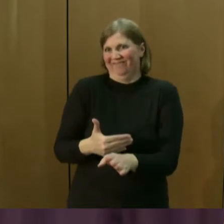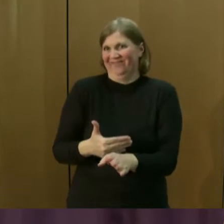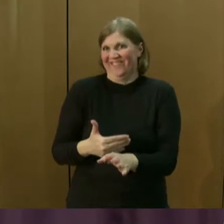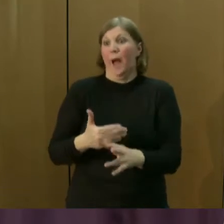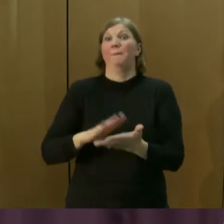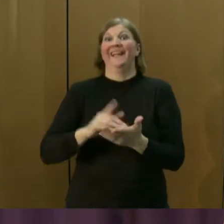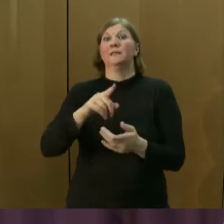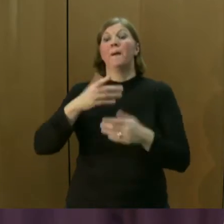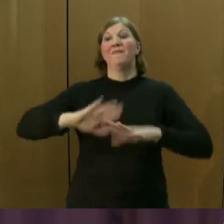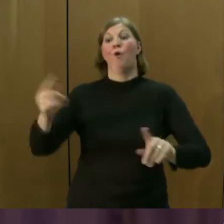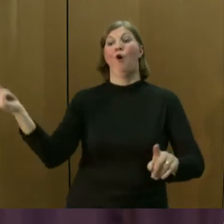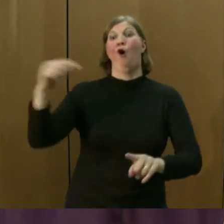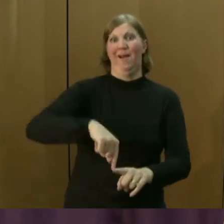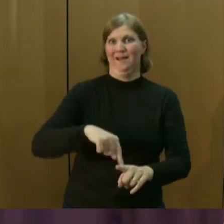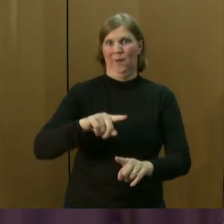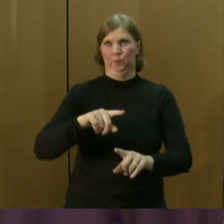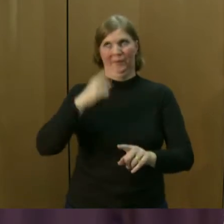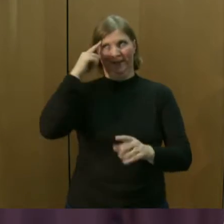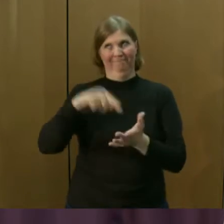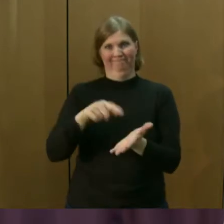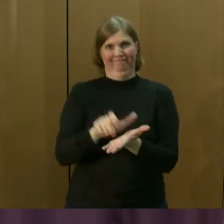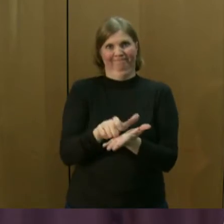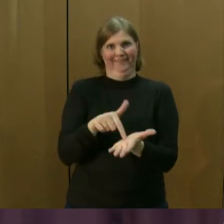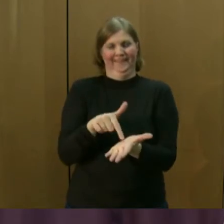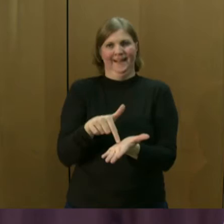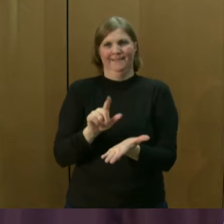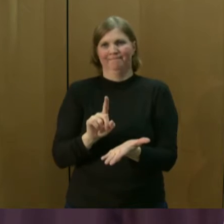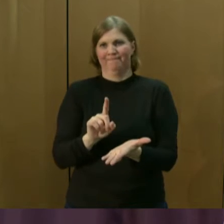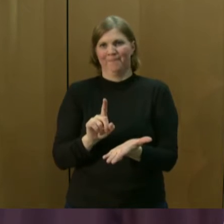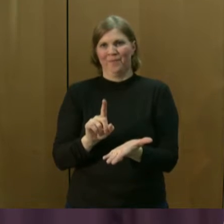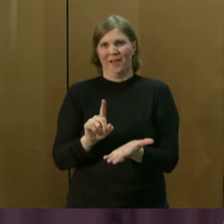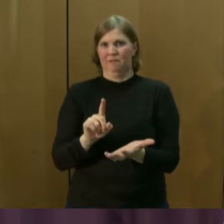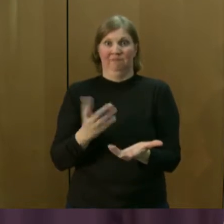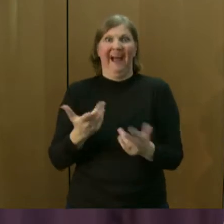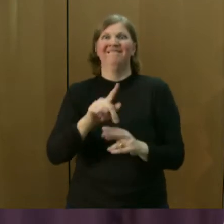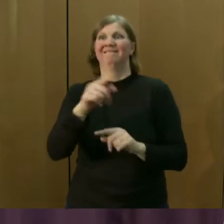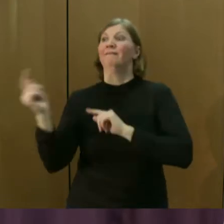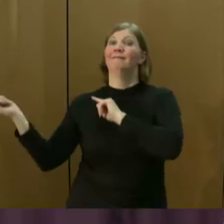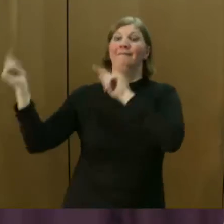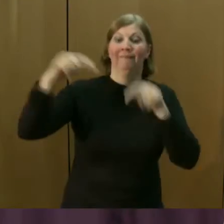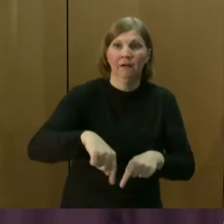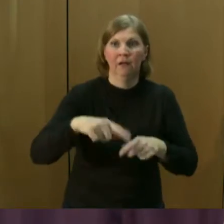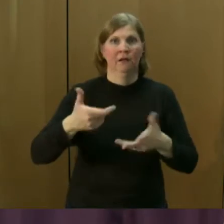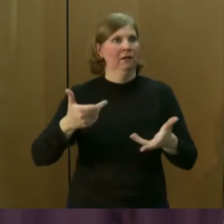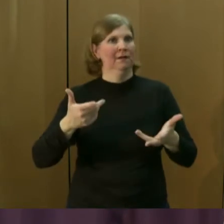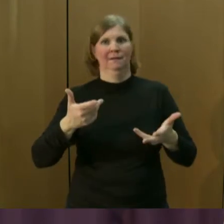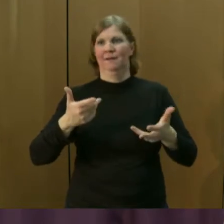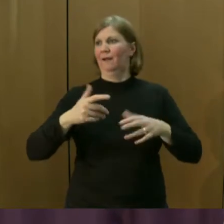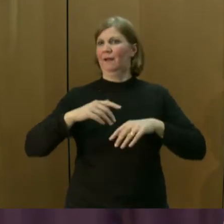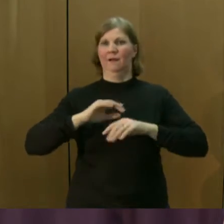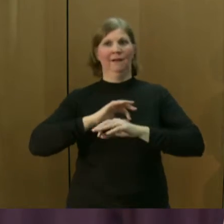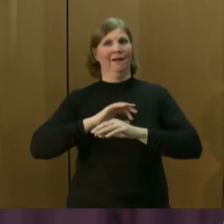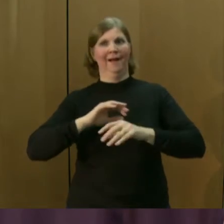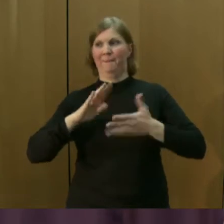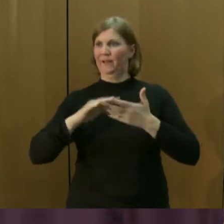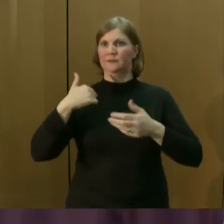it. Our performers are all here and very happy and well housed, but actually haven't thought about how to tell anyone about it. I would build that right to the beginning when you're making